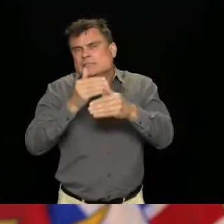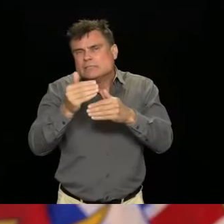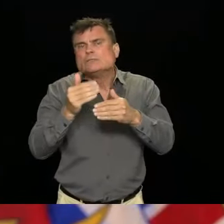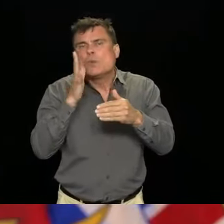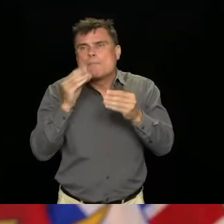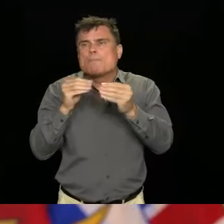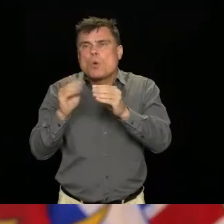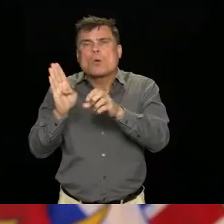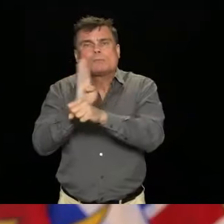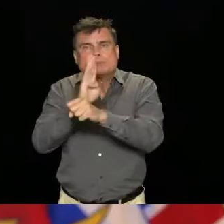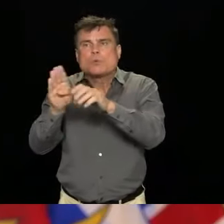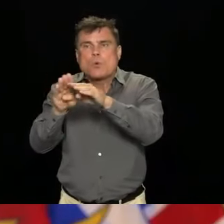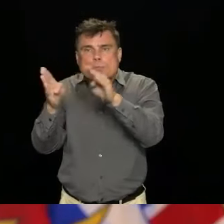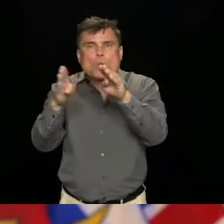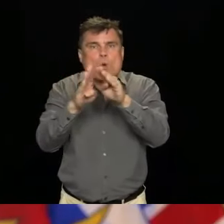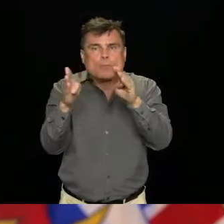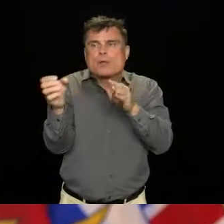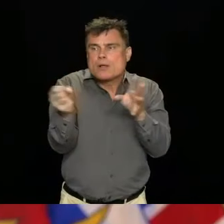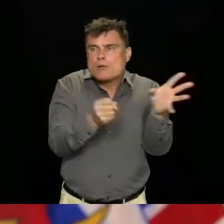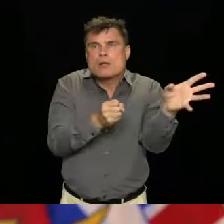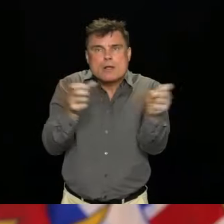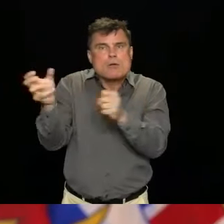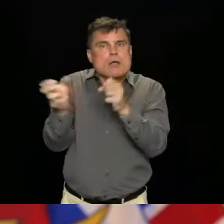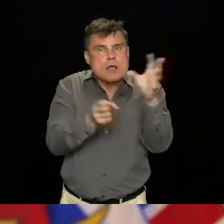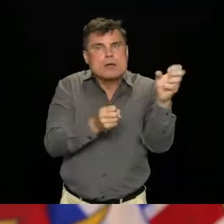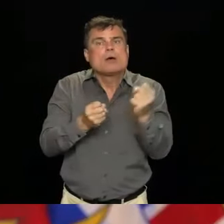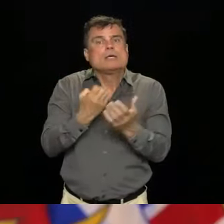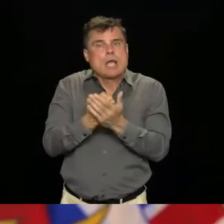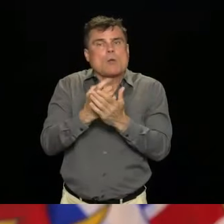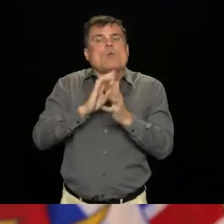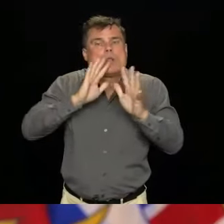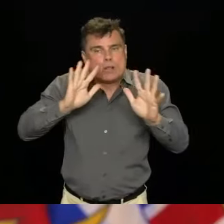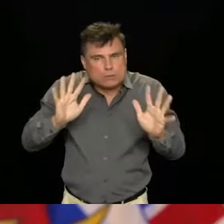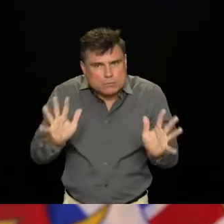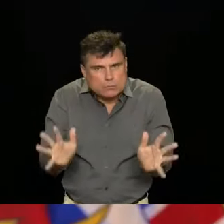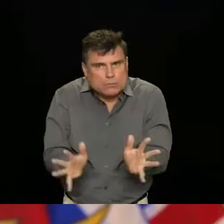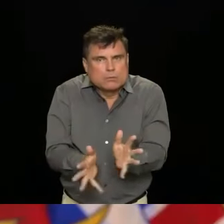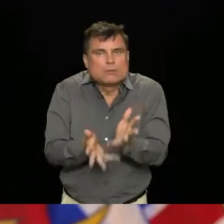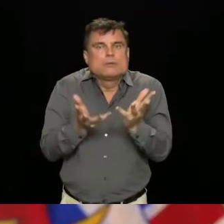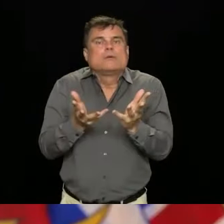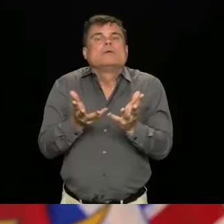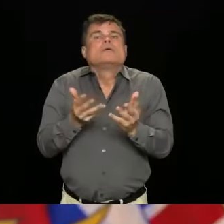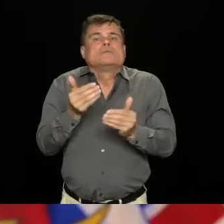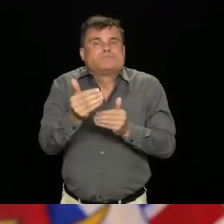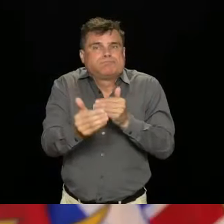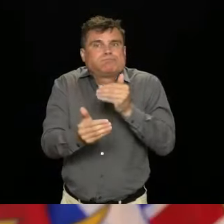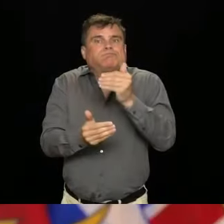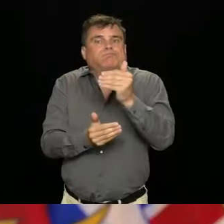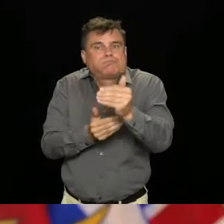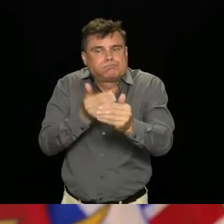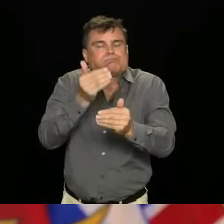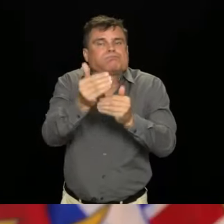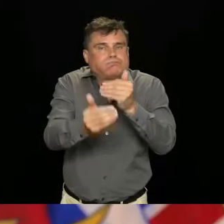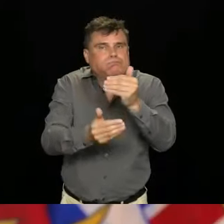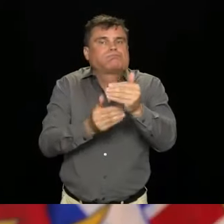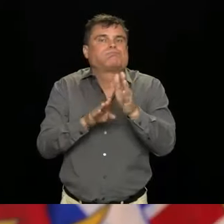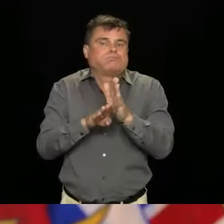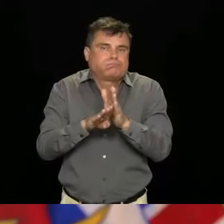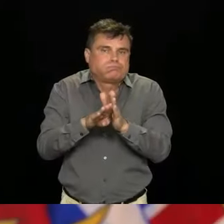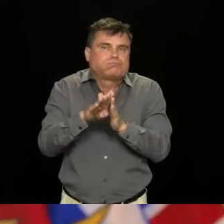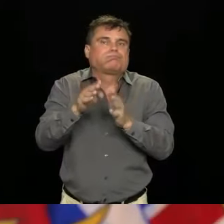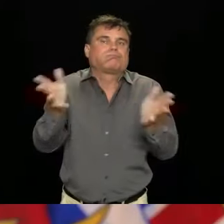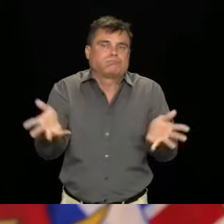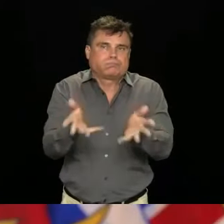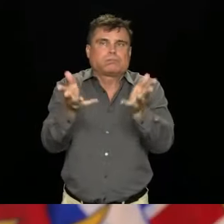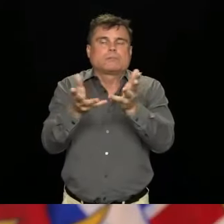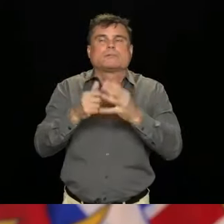shape. A big part of that restart plan and the cautious approach we're taking supports businesses by